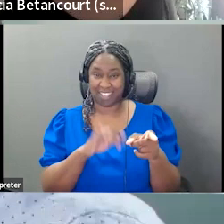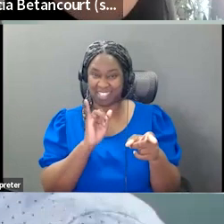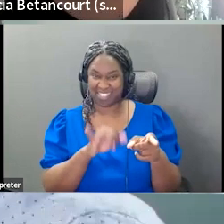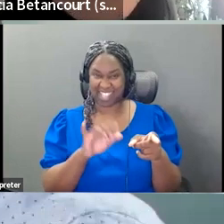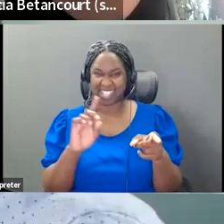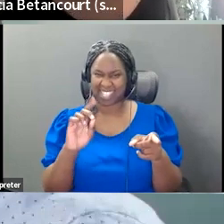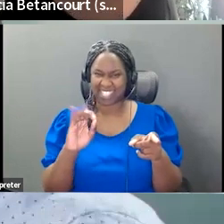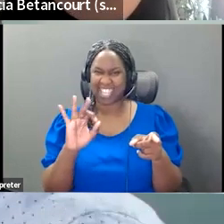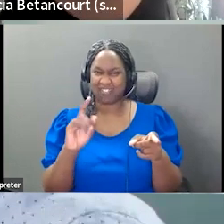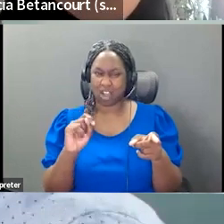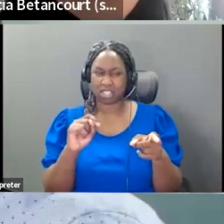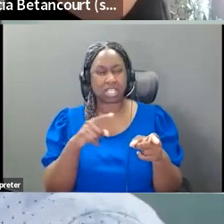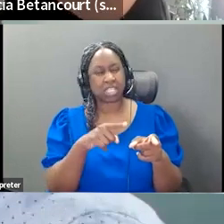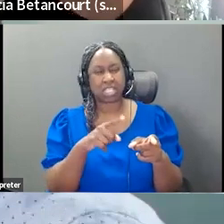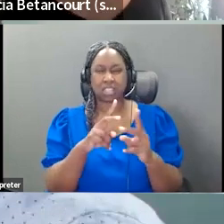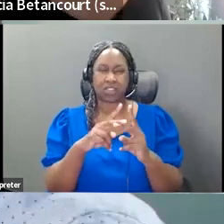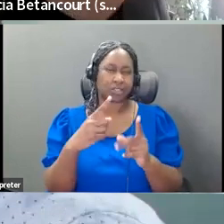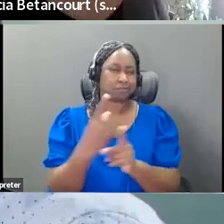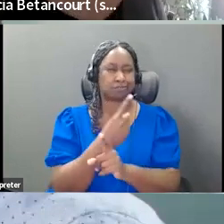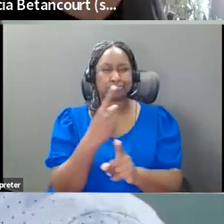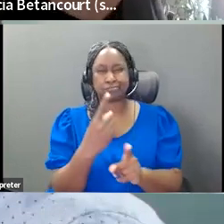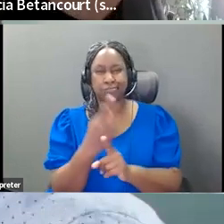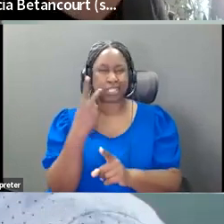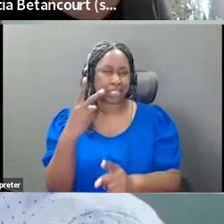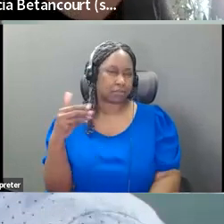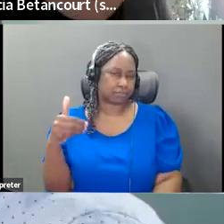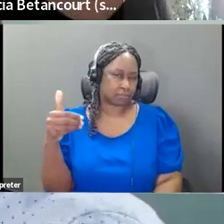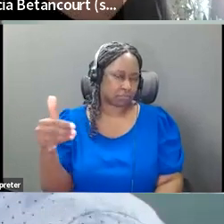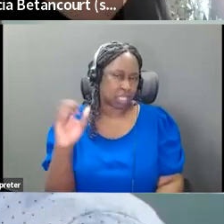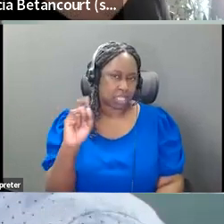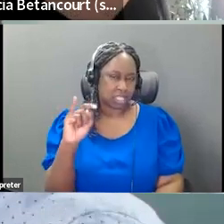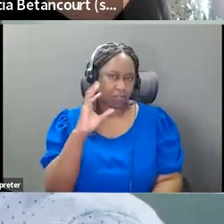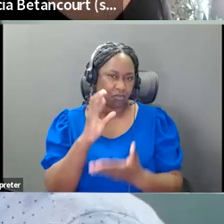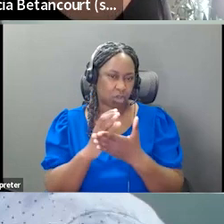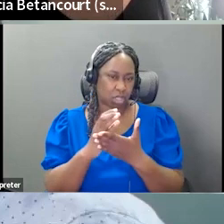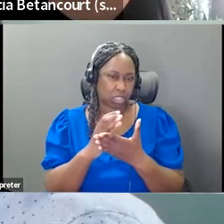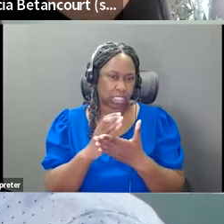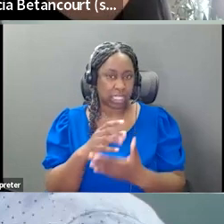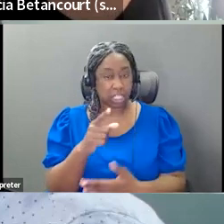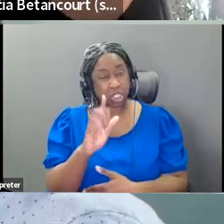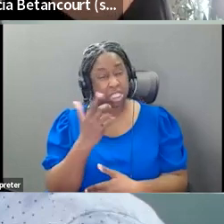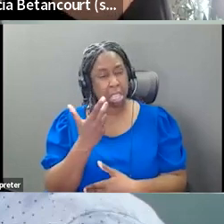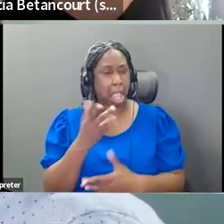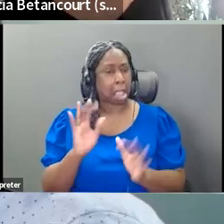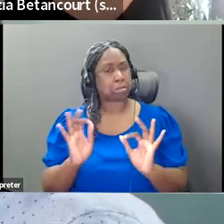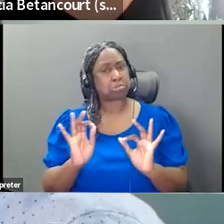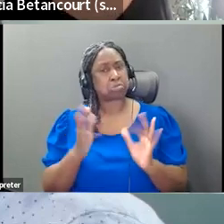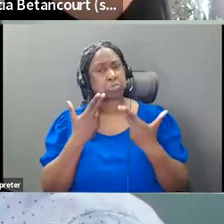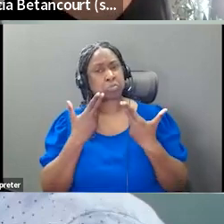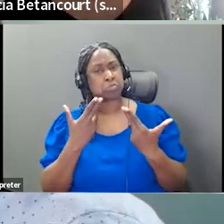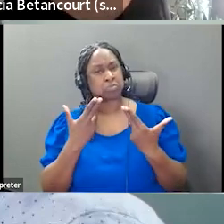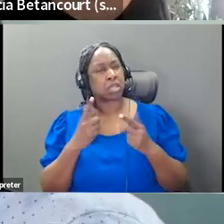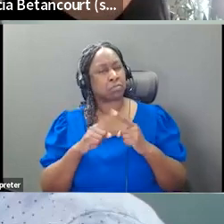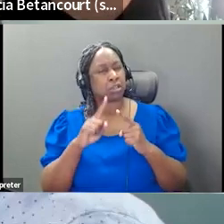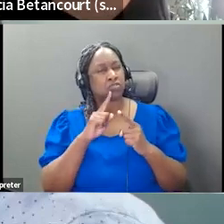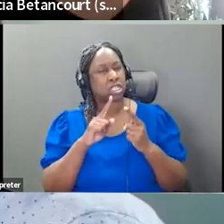a very run-of-the-mill stock photo, and we're going to break it down. It might seem innocuous, but the subtleties, I think,